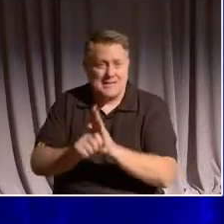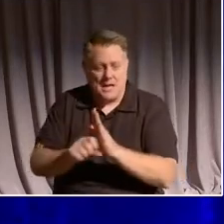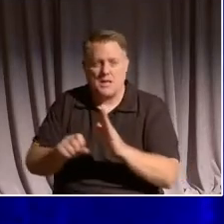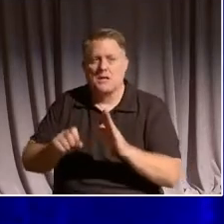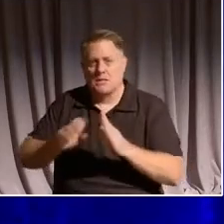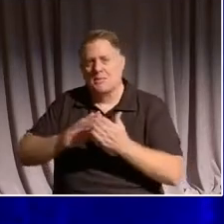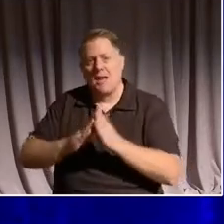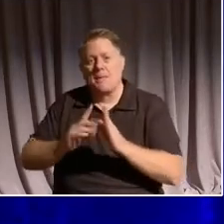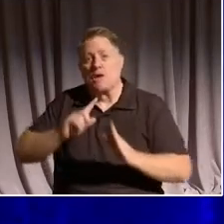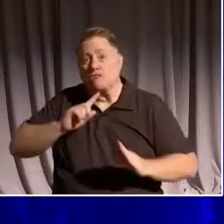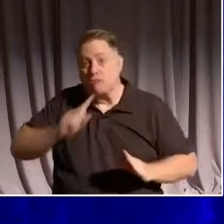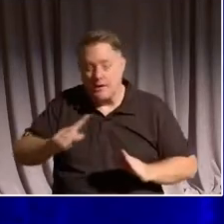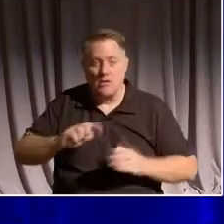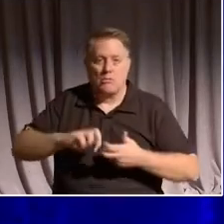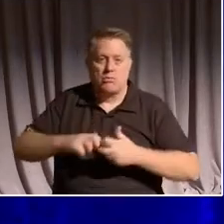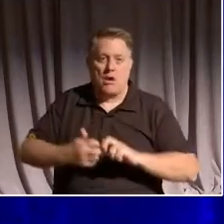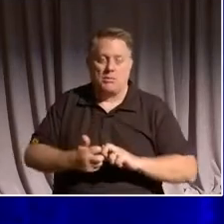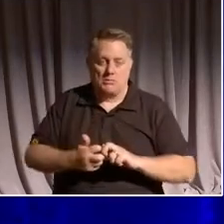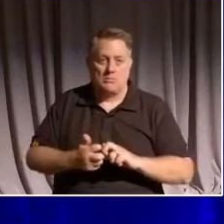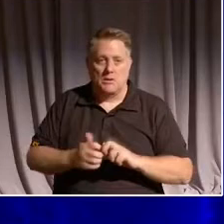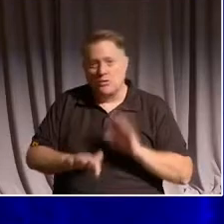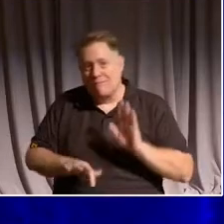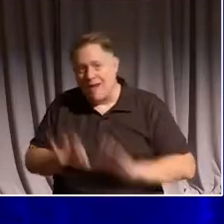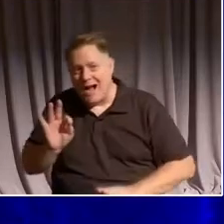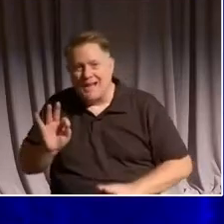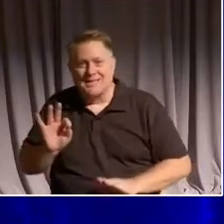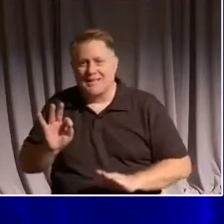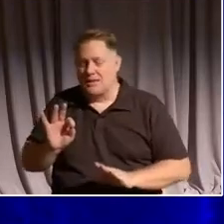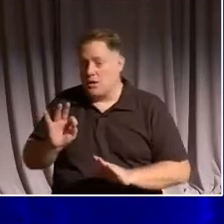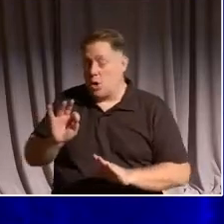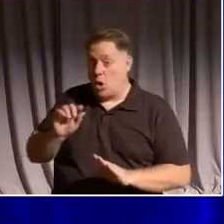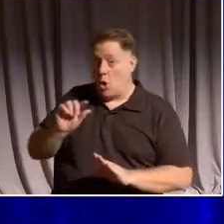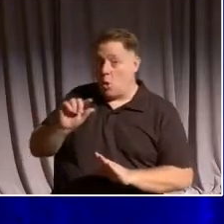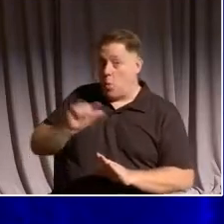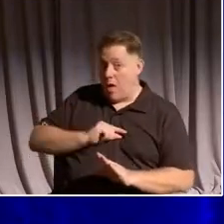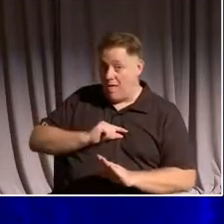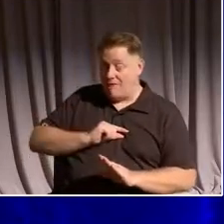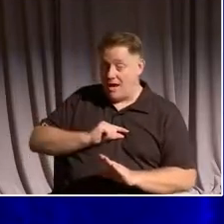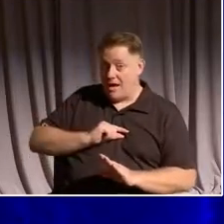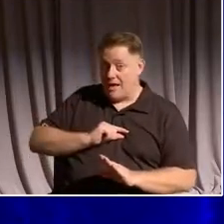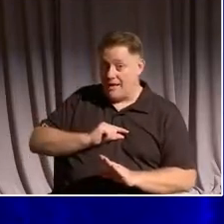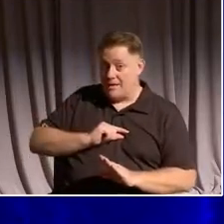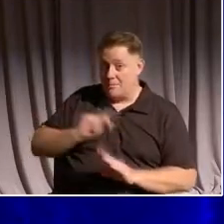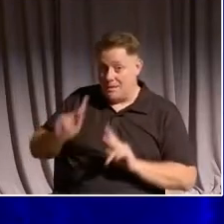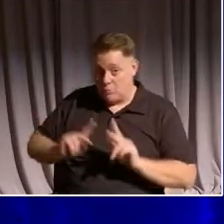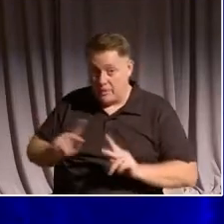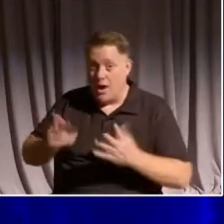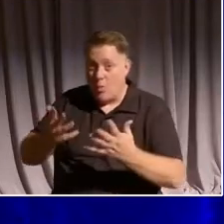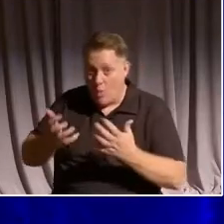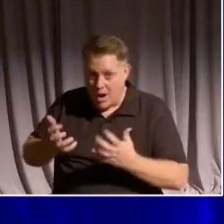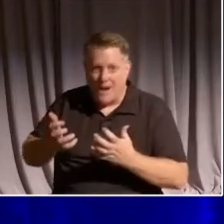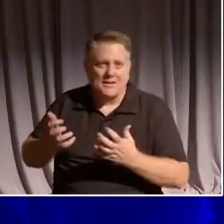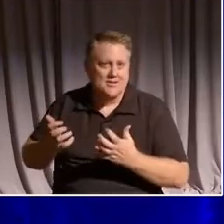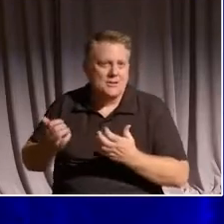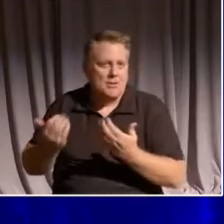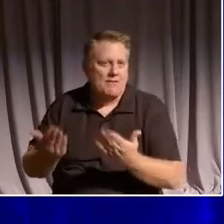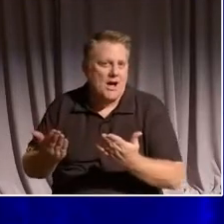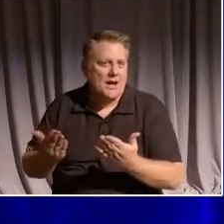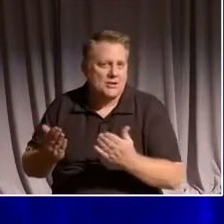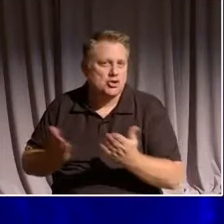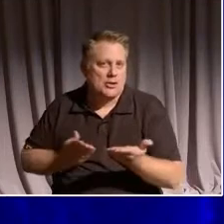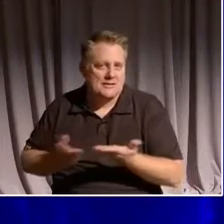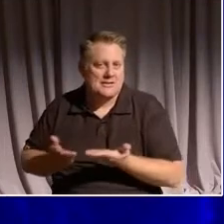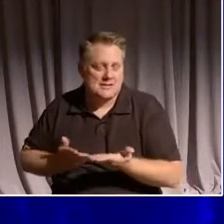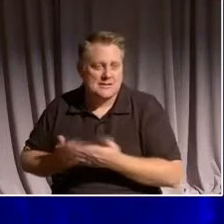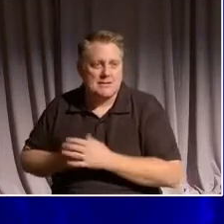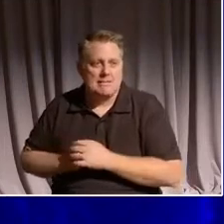a real, real problem to find both qualified folks that want to be providers